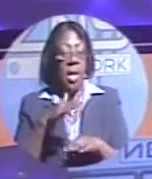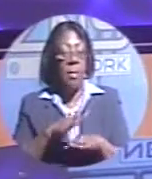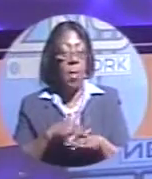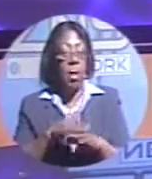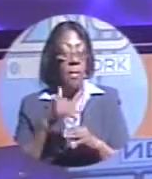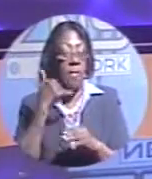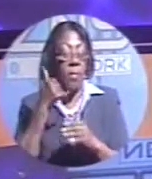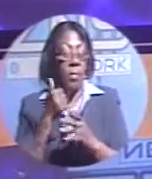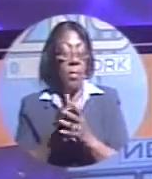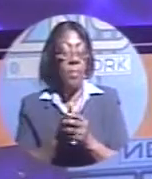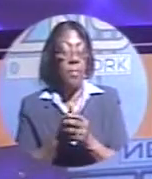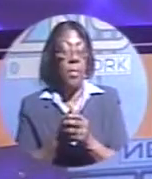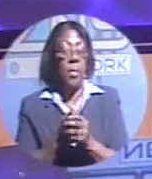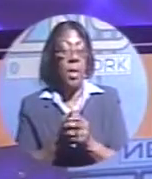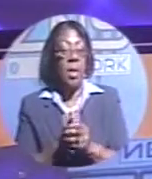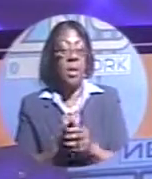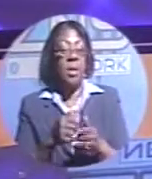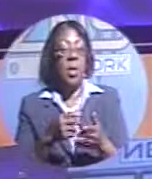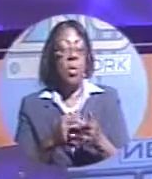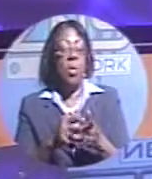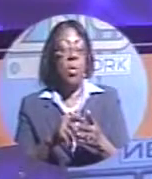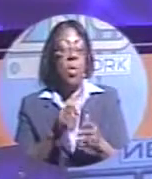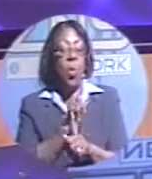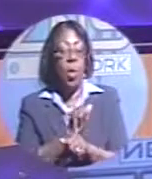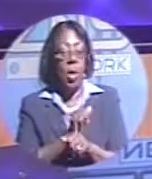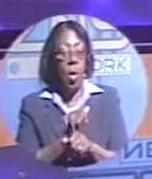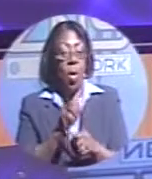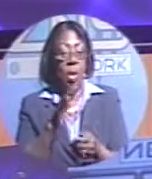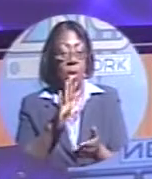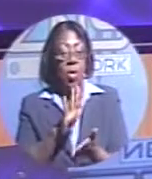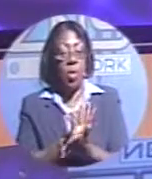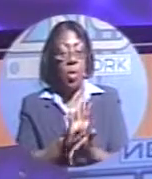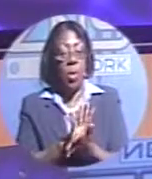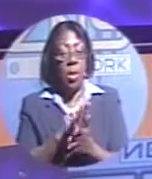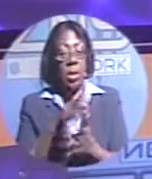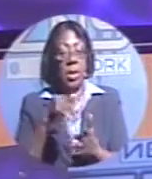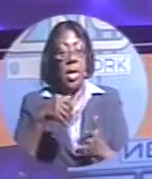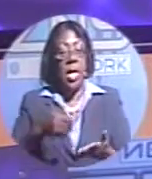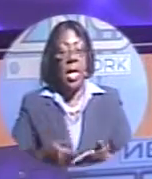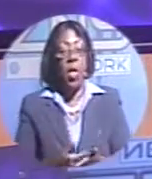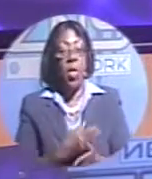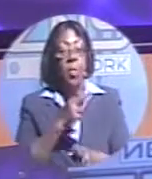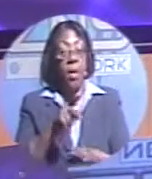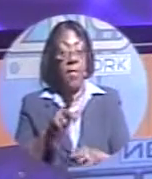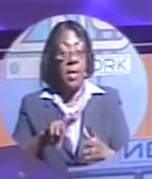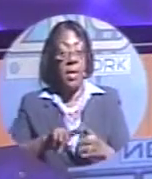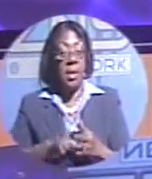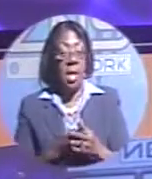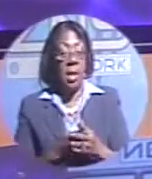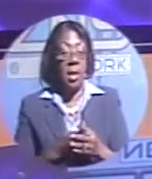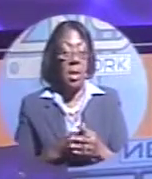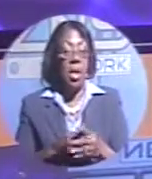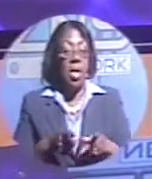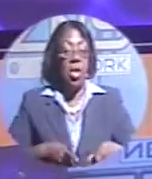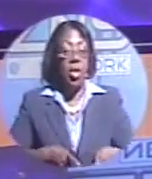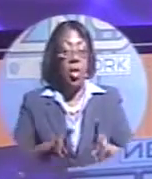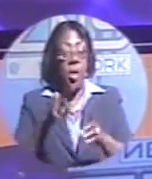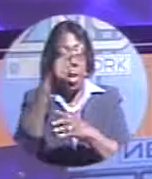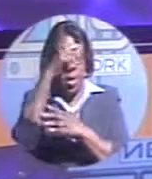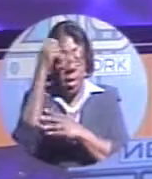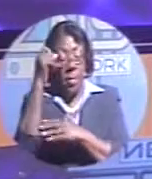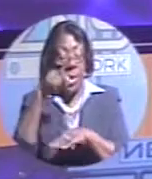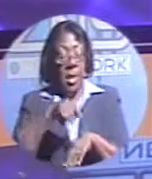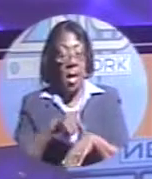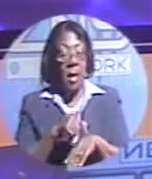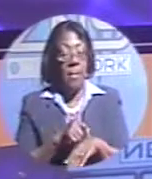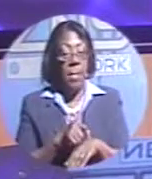nearing completion at least a few weeks before the new academic year began. The minister also noted recently that of the 74 contractors